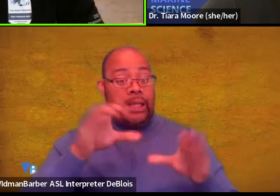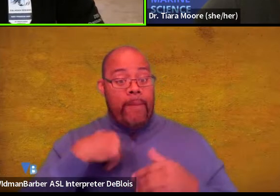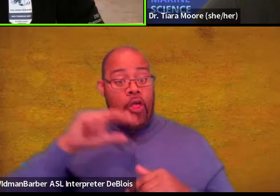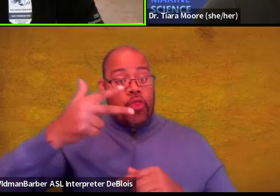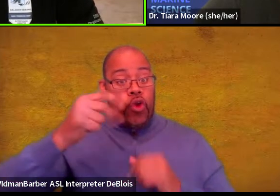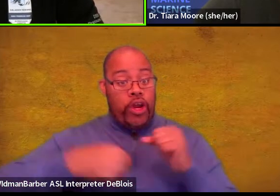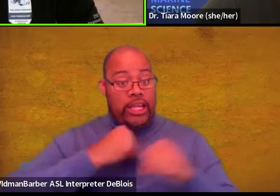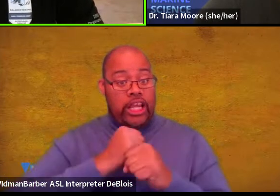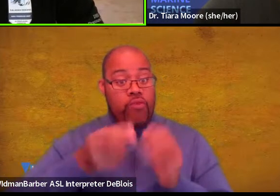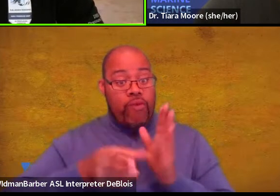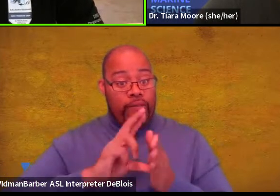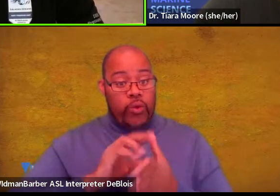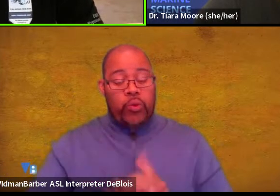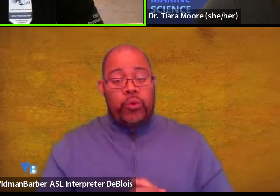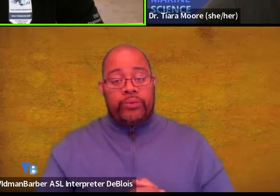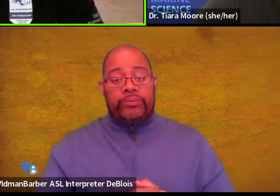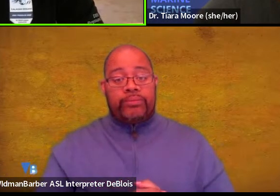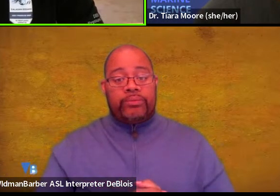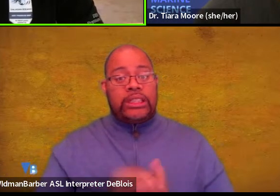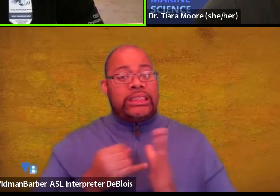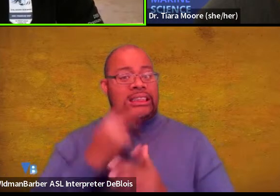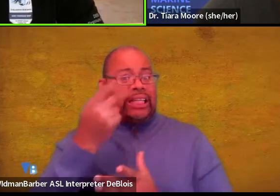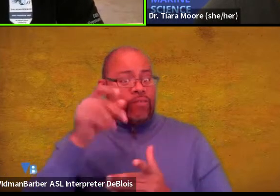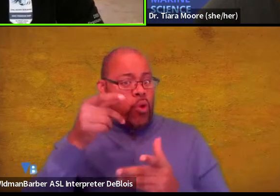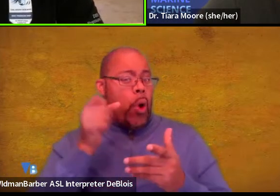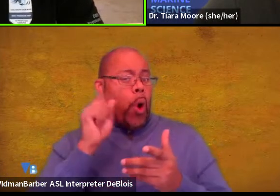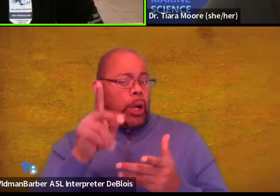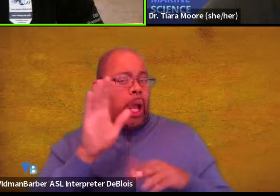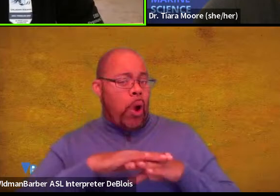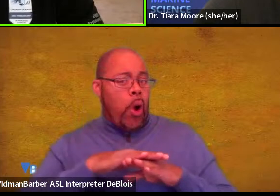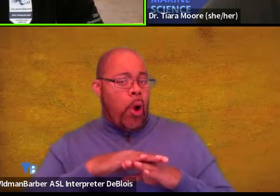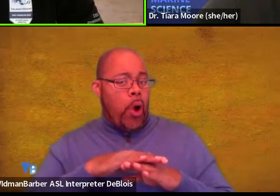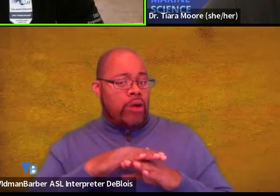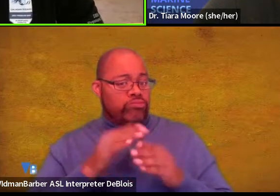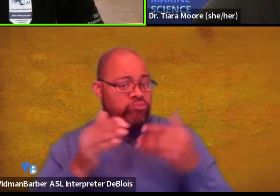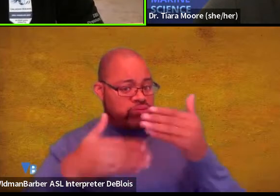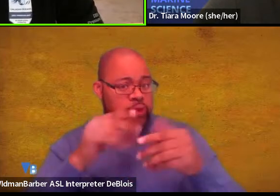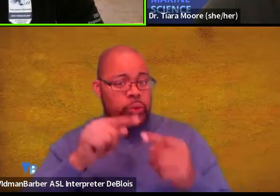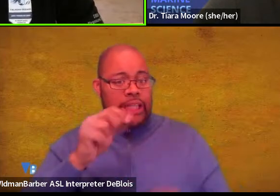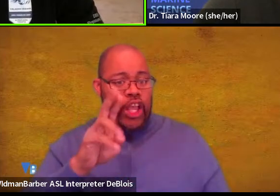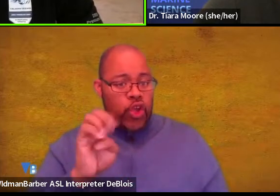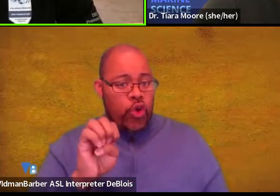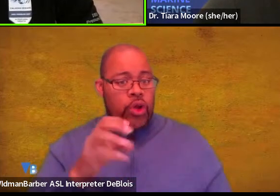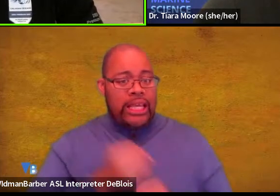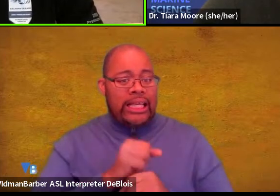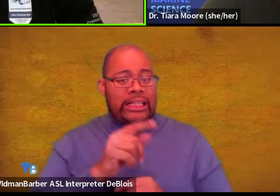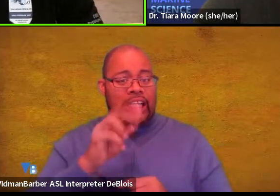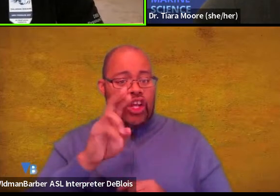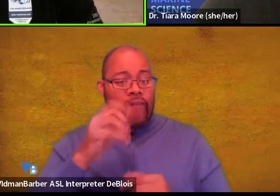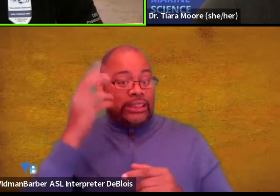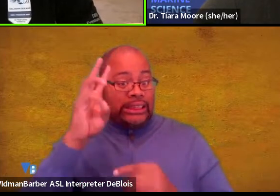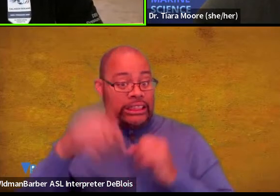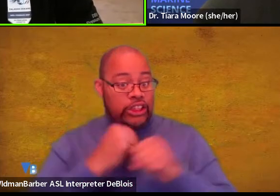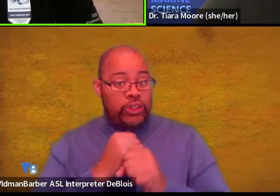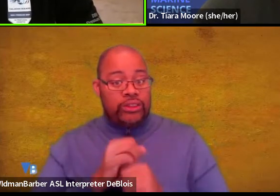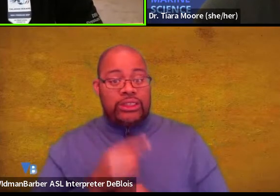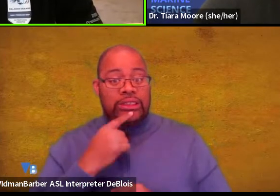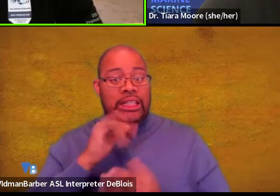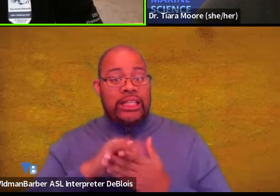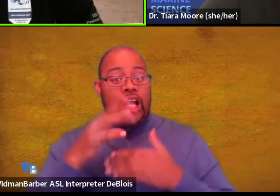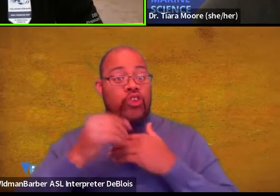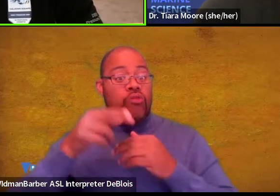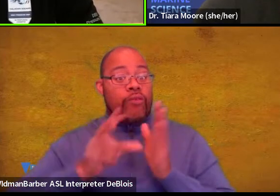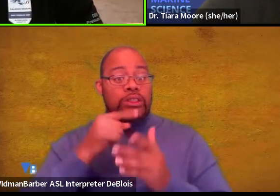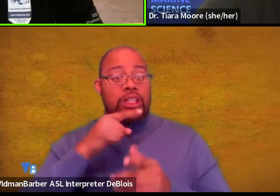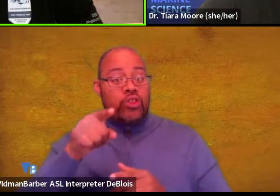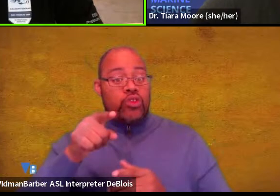year review, just to see if you're all right on the road to tenure, and you get tenure for 6 years, they said, the external reviews